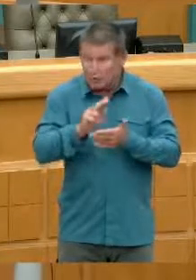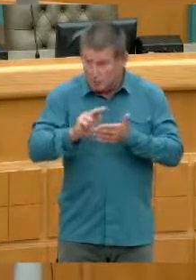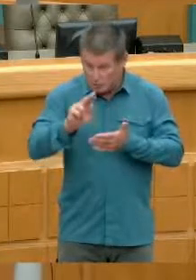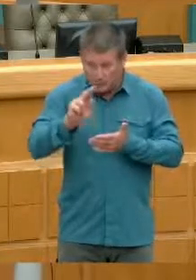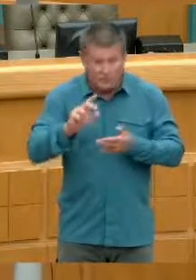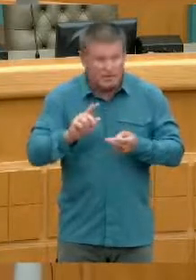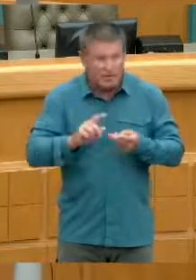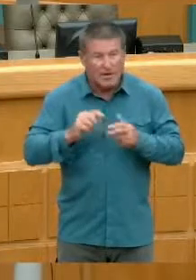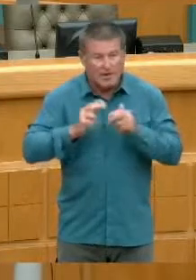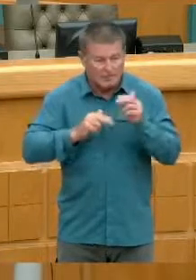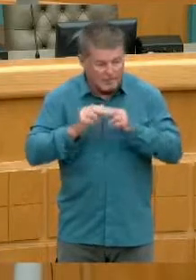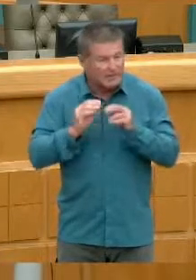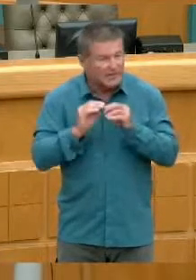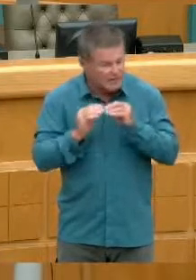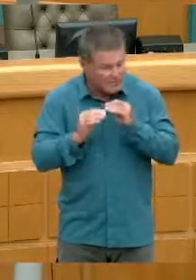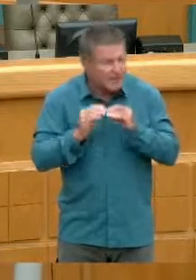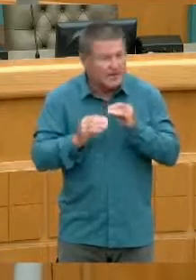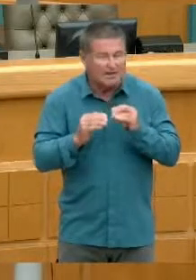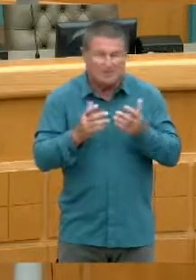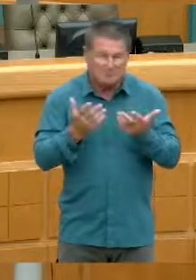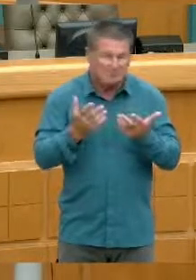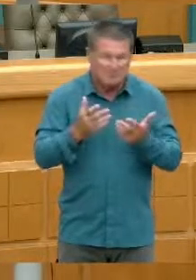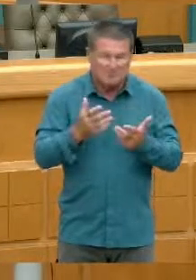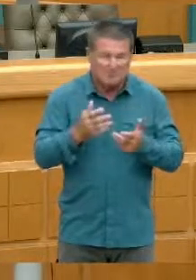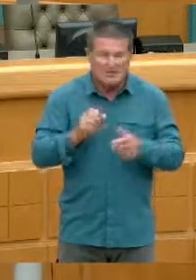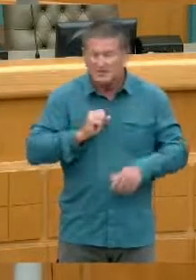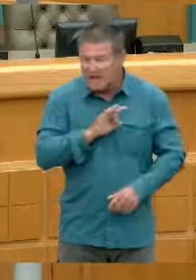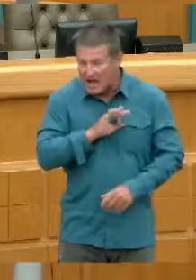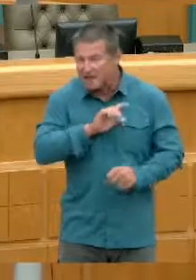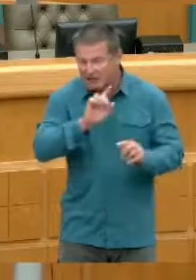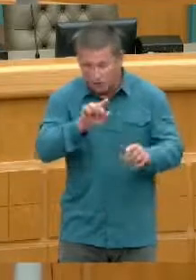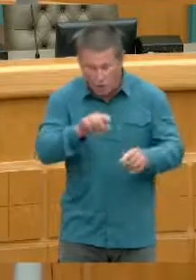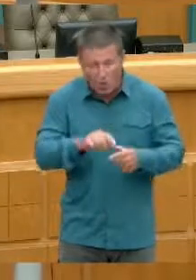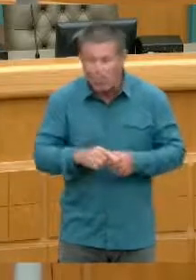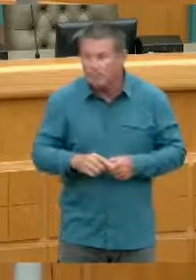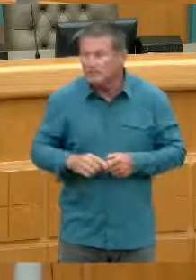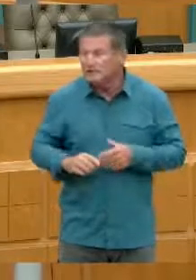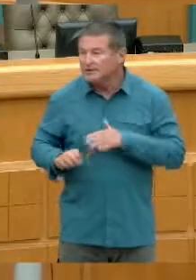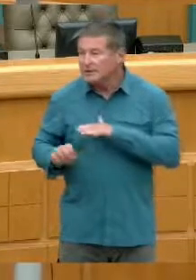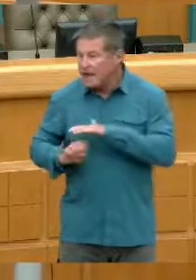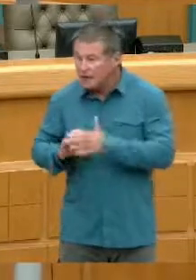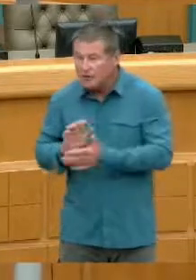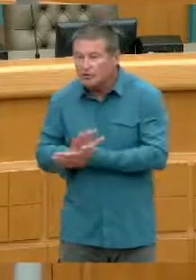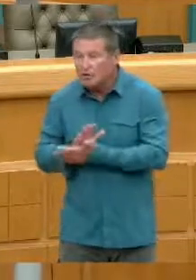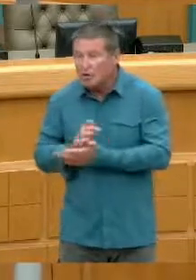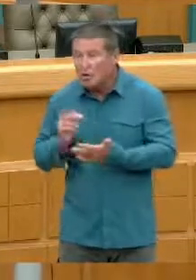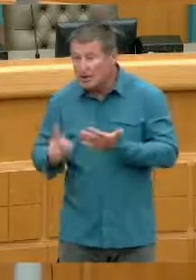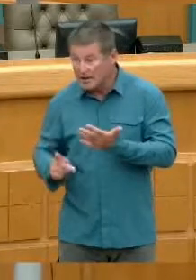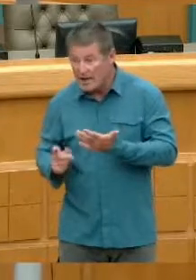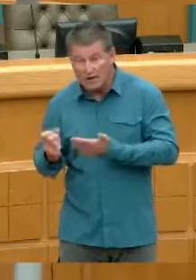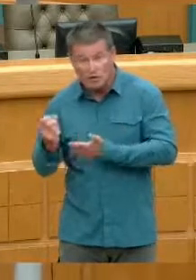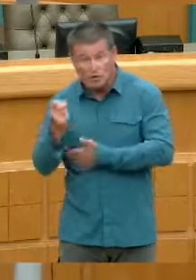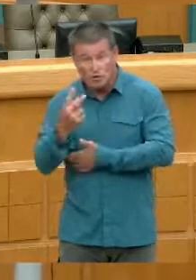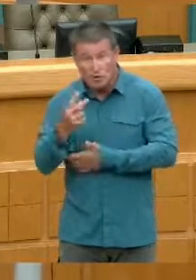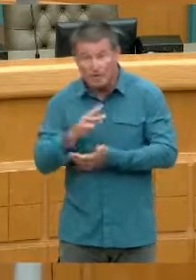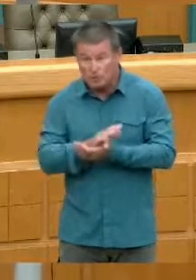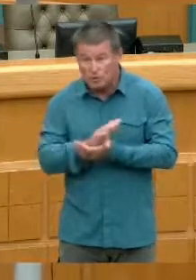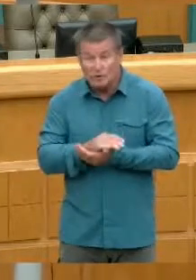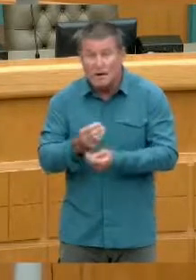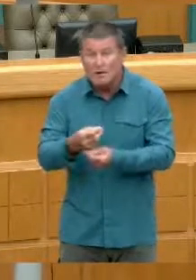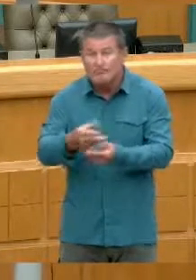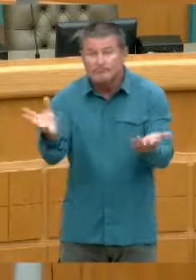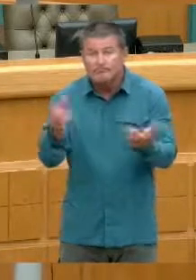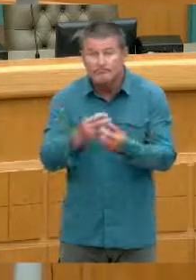The buildings have to be maintained. In elementary schools and K through 12, there's meals still